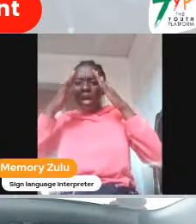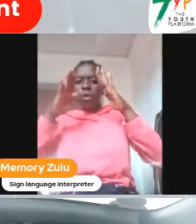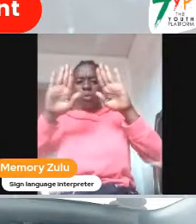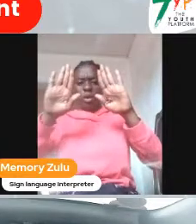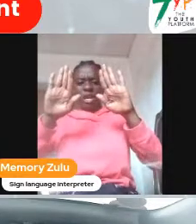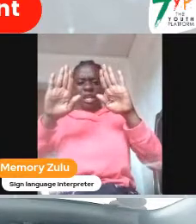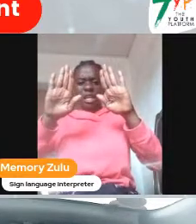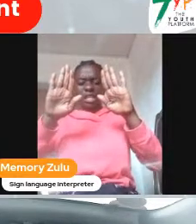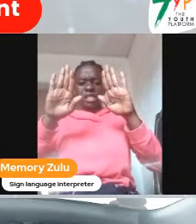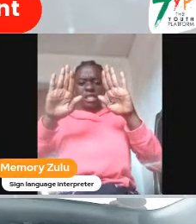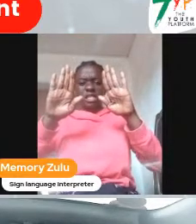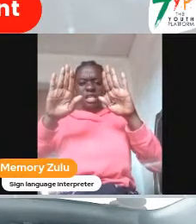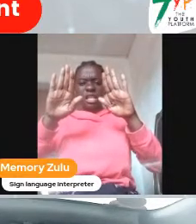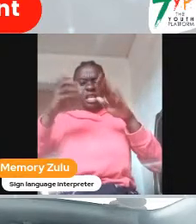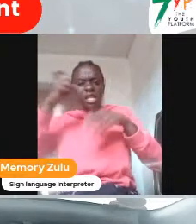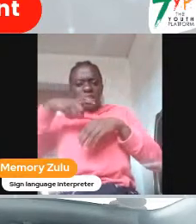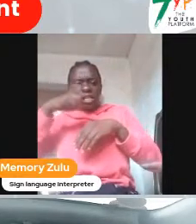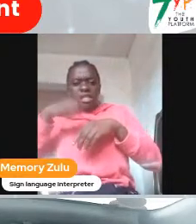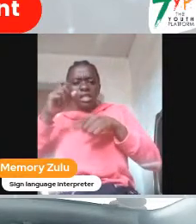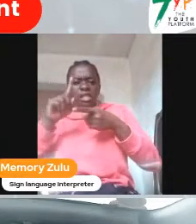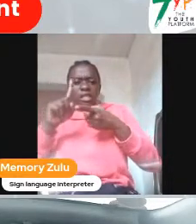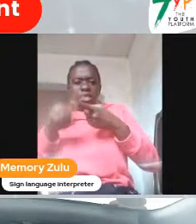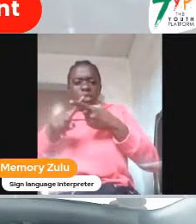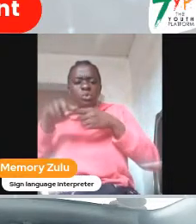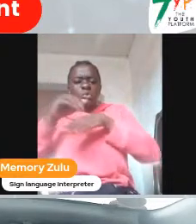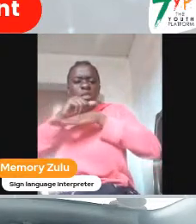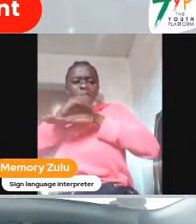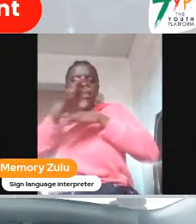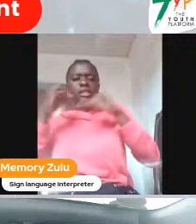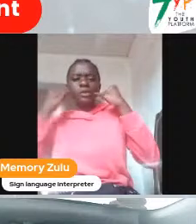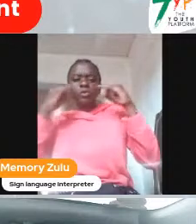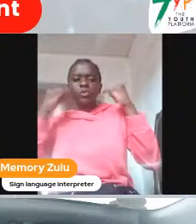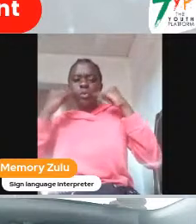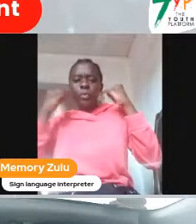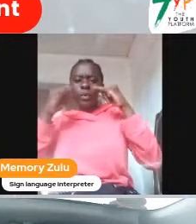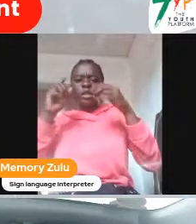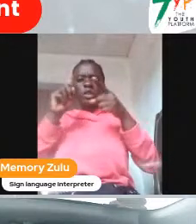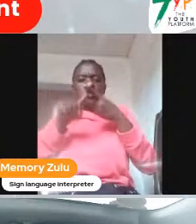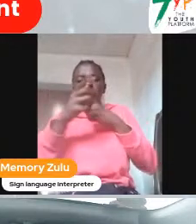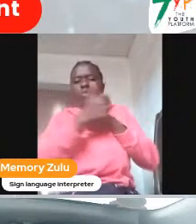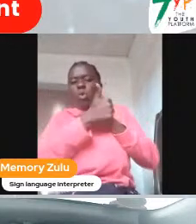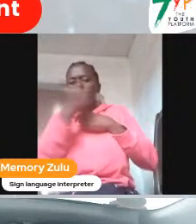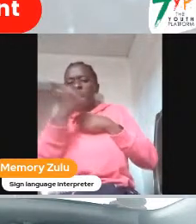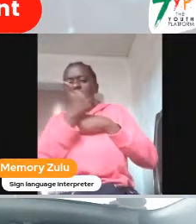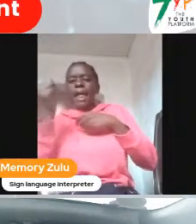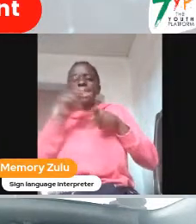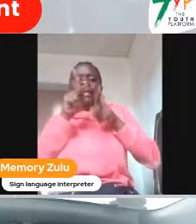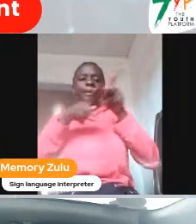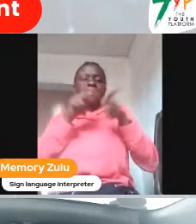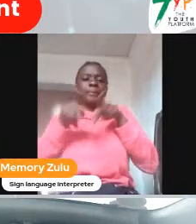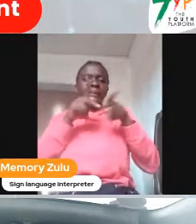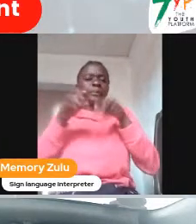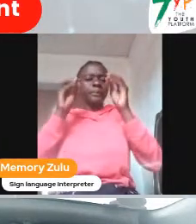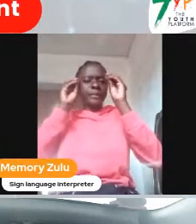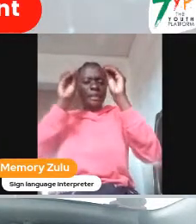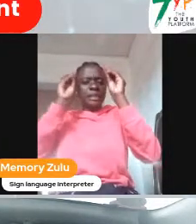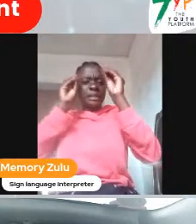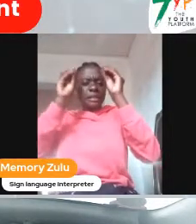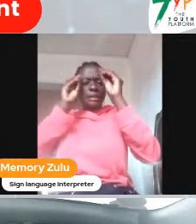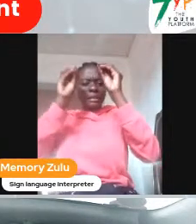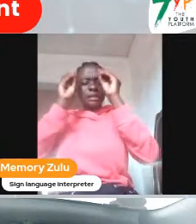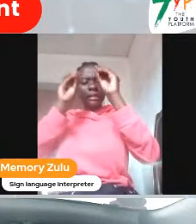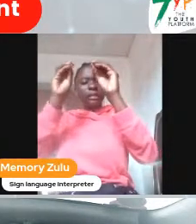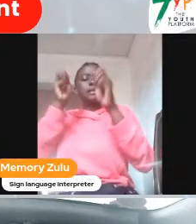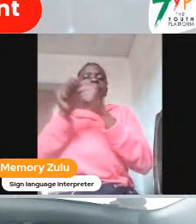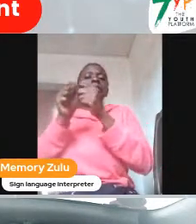aware about how we can prevent these things. And when we teach them, let's say we teach them about STIs, we teach them about